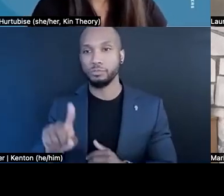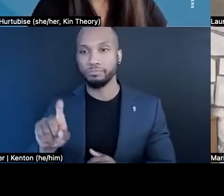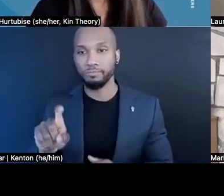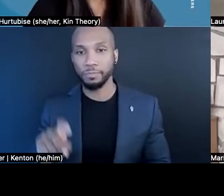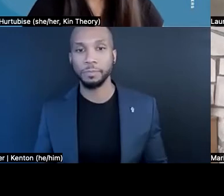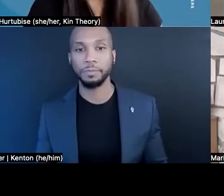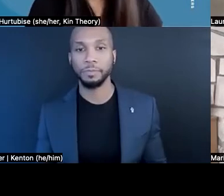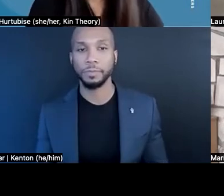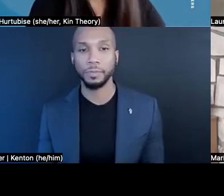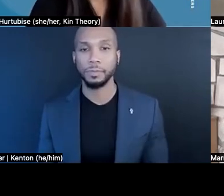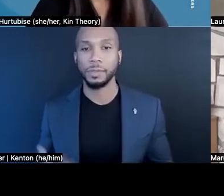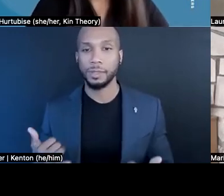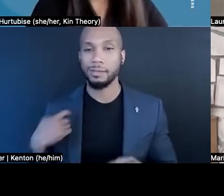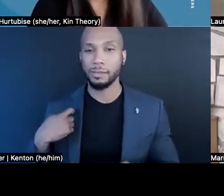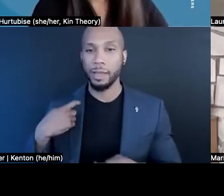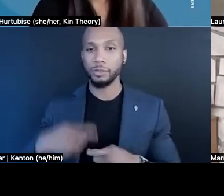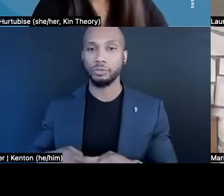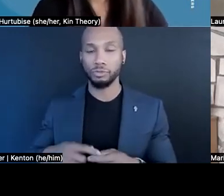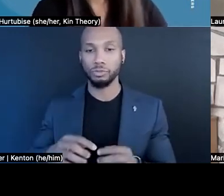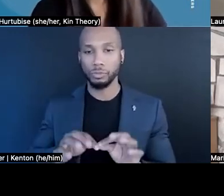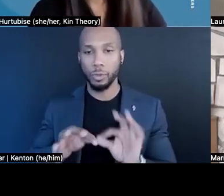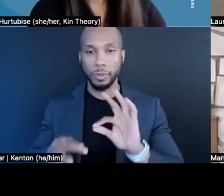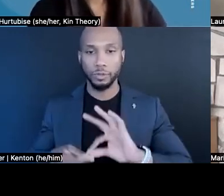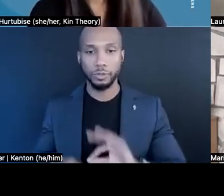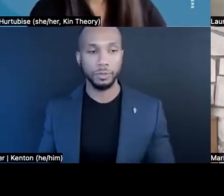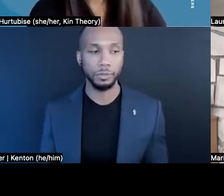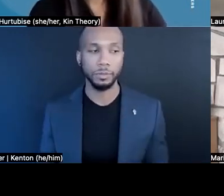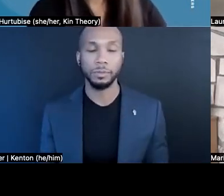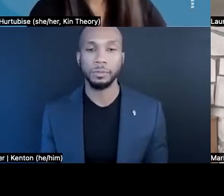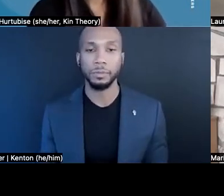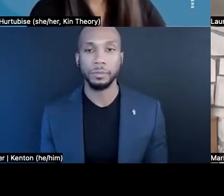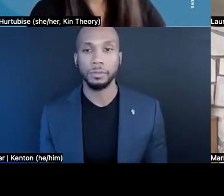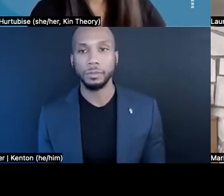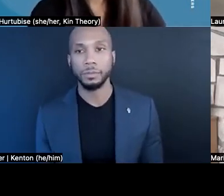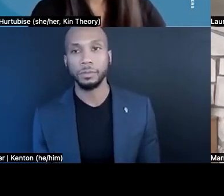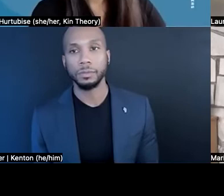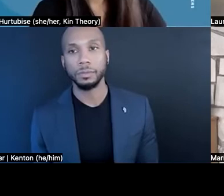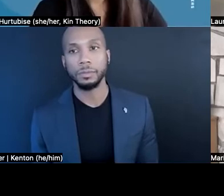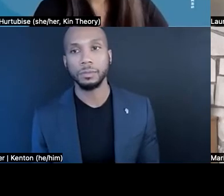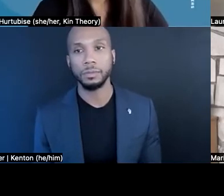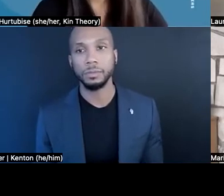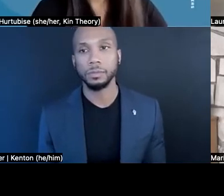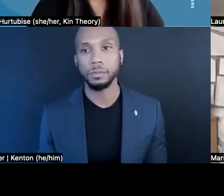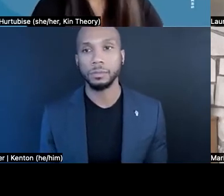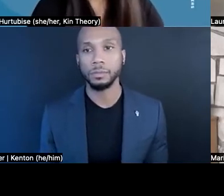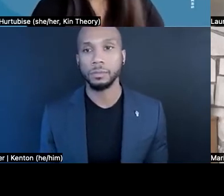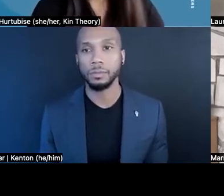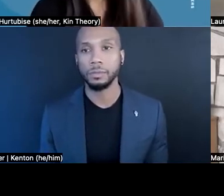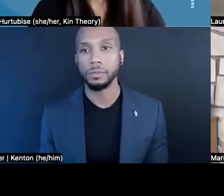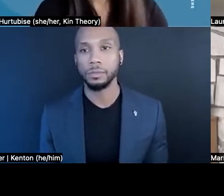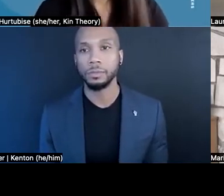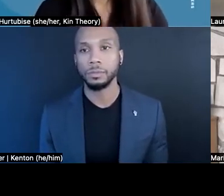Muchas gracias, muy bonito. ¿Alguna de ustedes tiene una pregunta para otra panelista antes de pasar a la primera